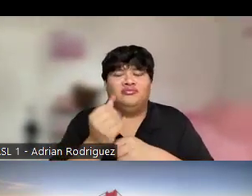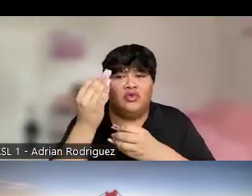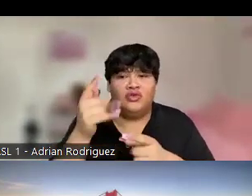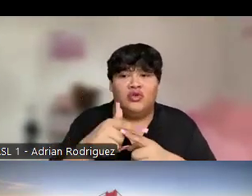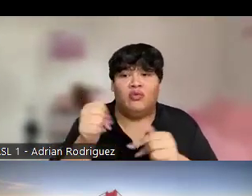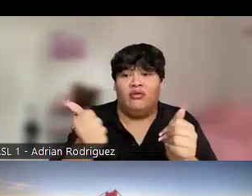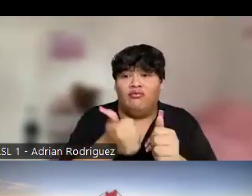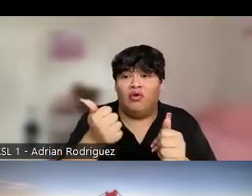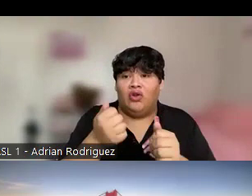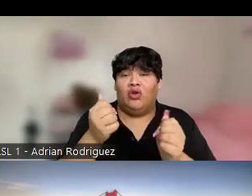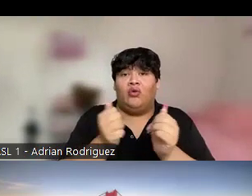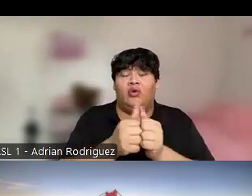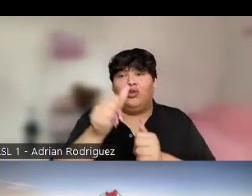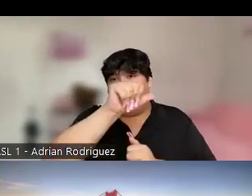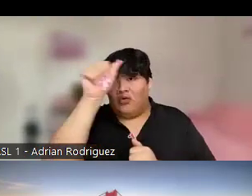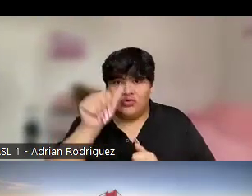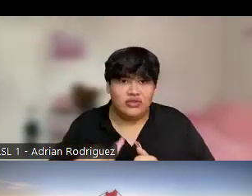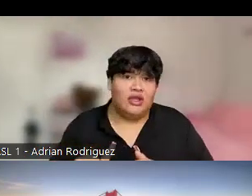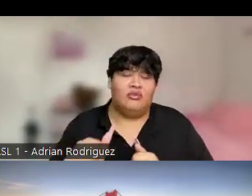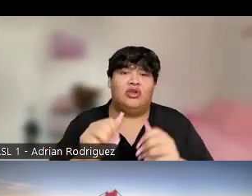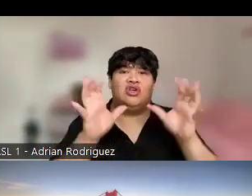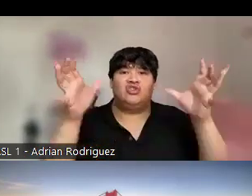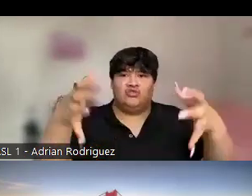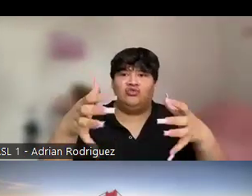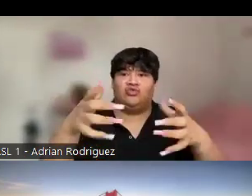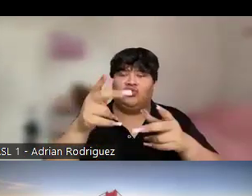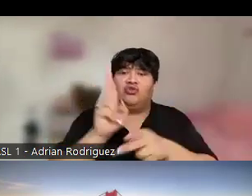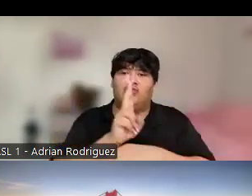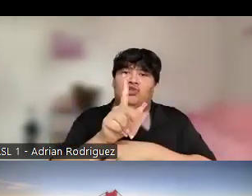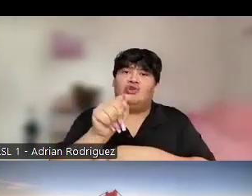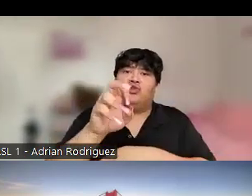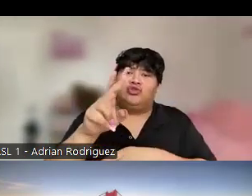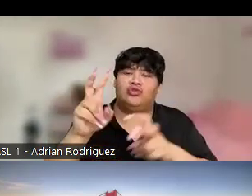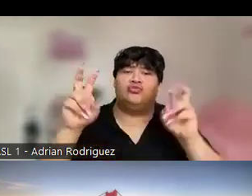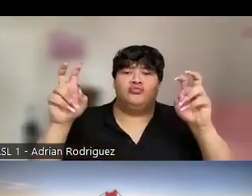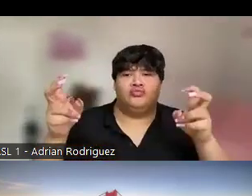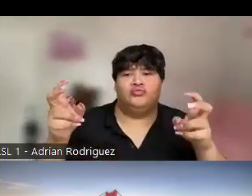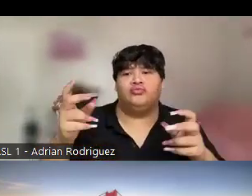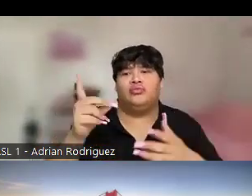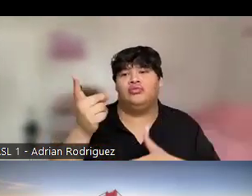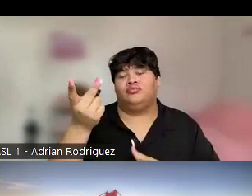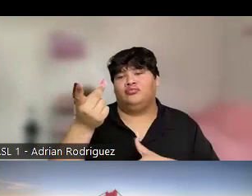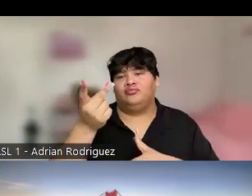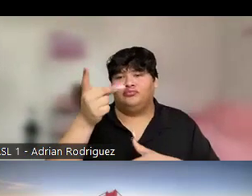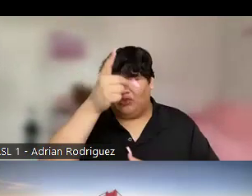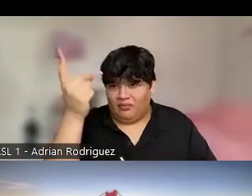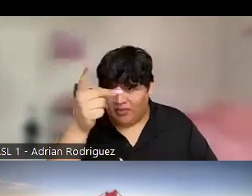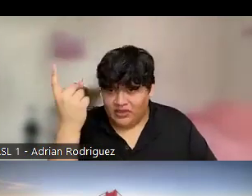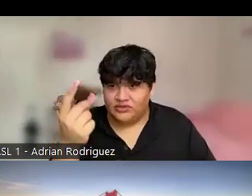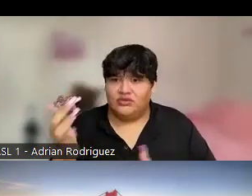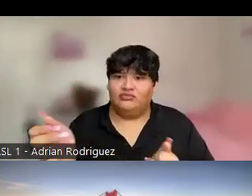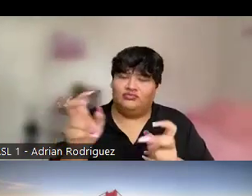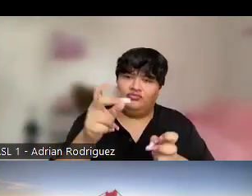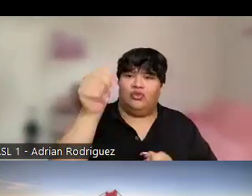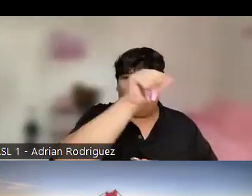the Alzheimer's Association in using the term Alzheimer's dementia to refer to dementia believed to be caused by Alzheimer's disease